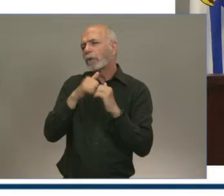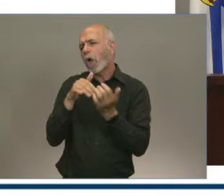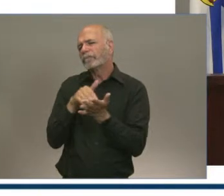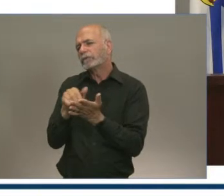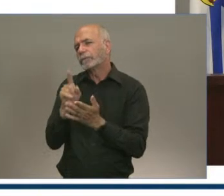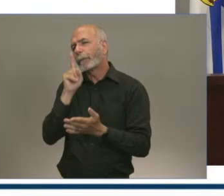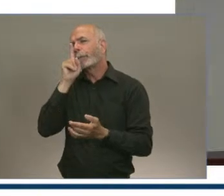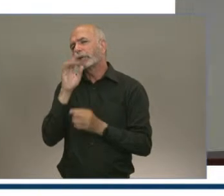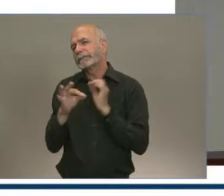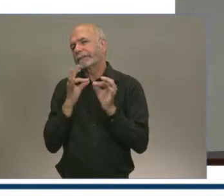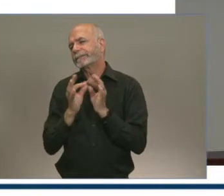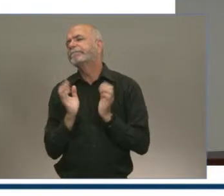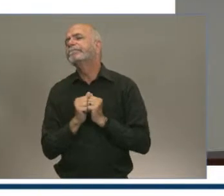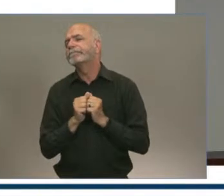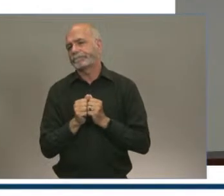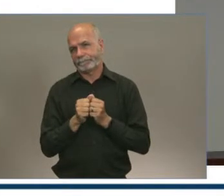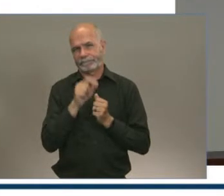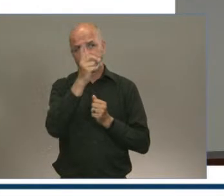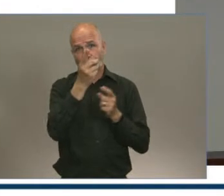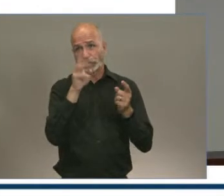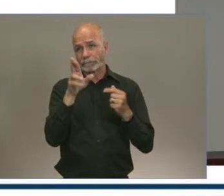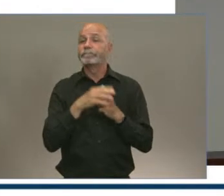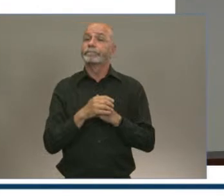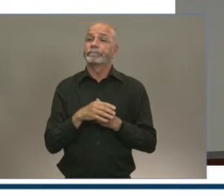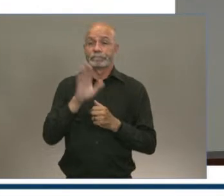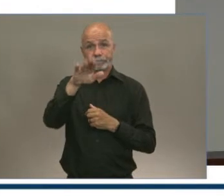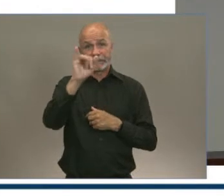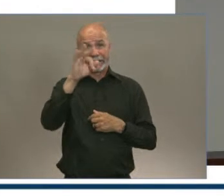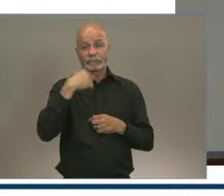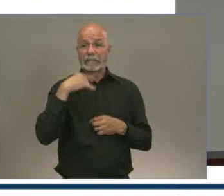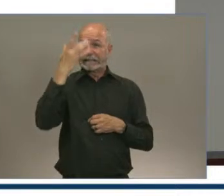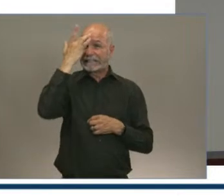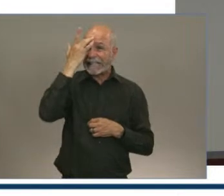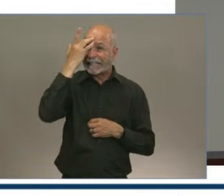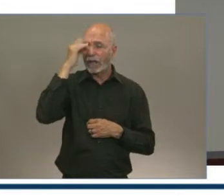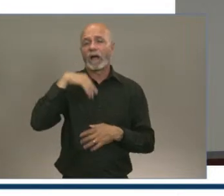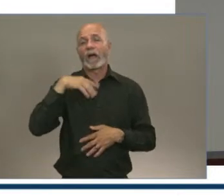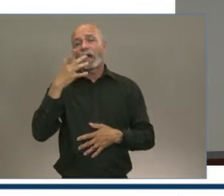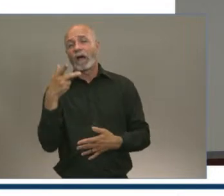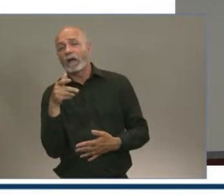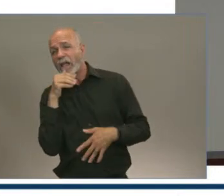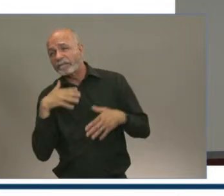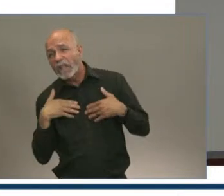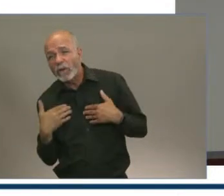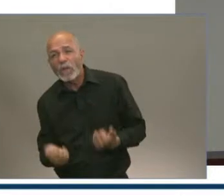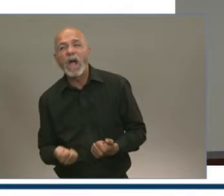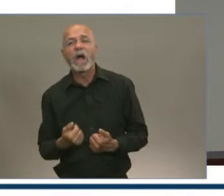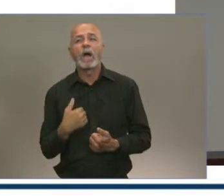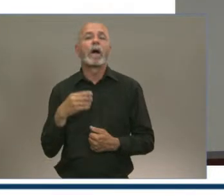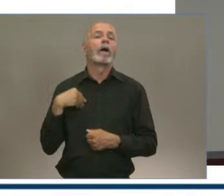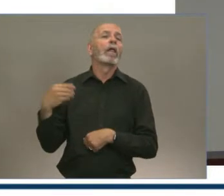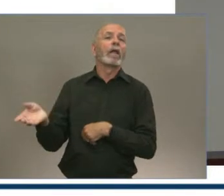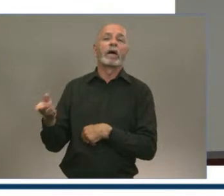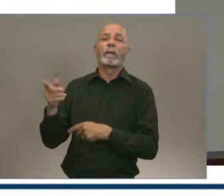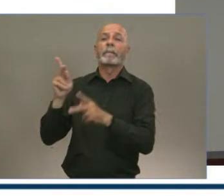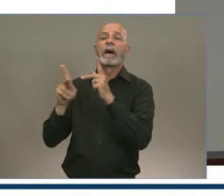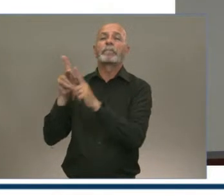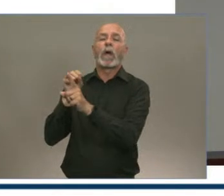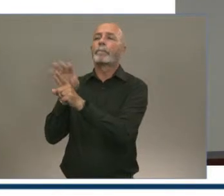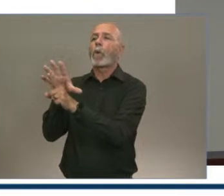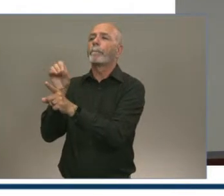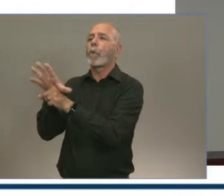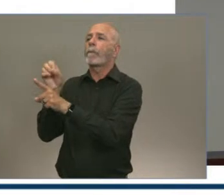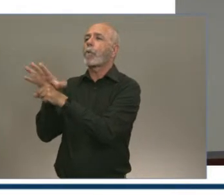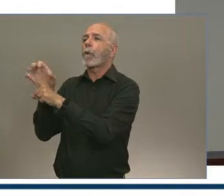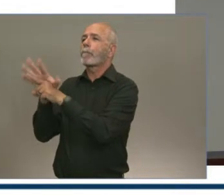there's two ways that people should get tested. If you have symptoms, if you have been at one of the exposure notifications, if you're recently come into